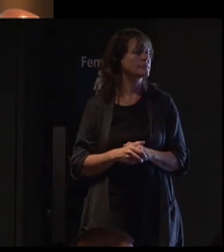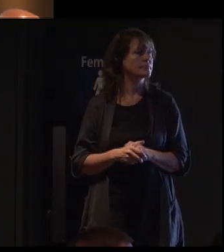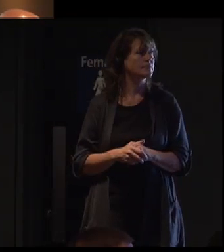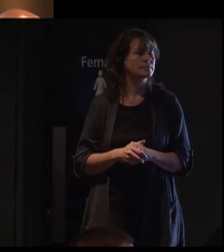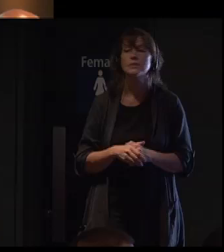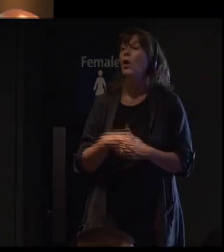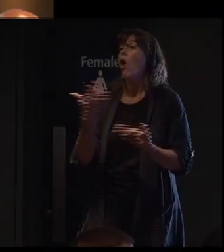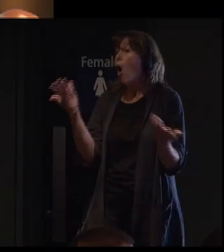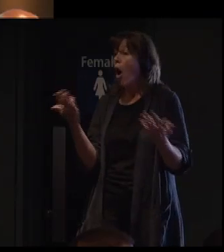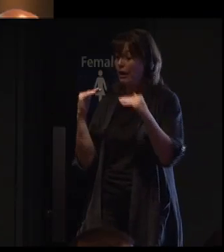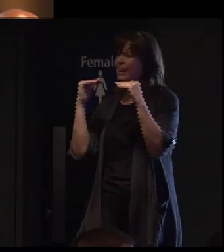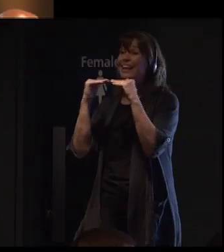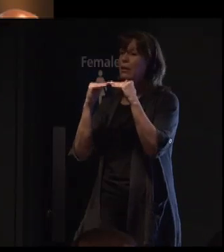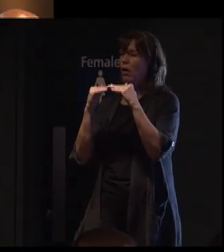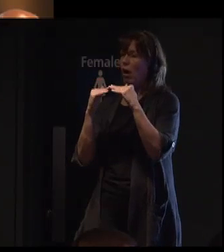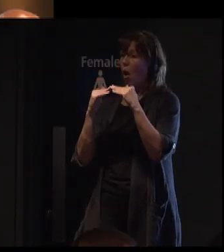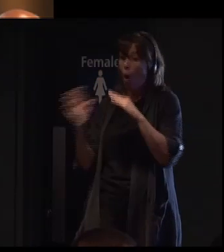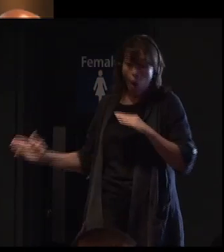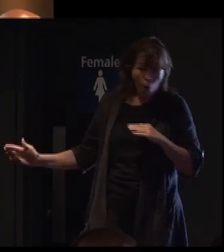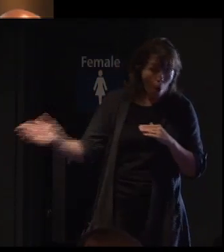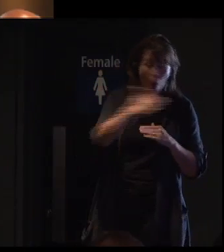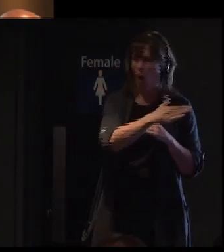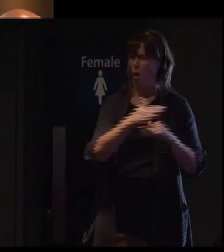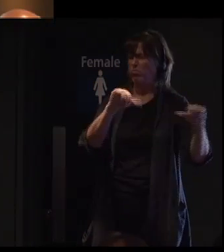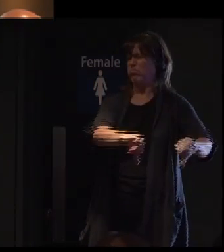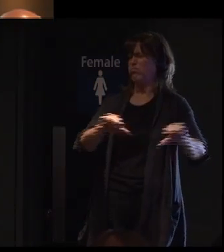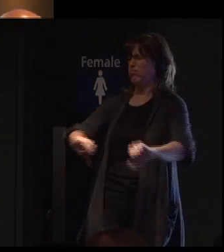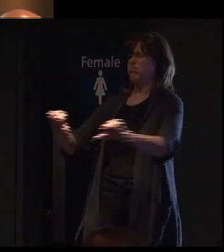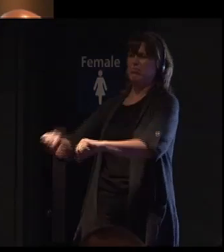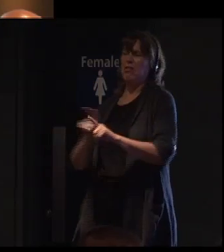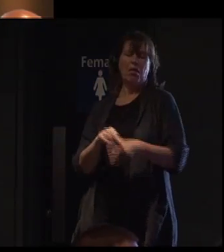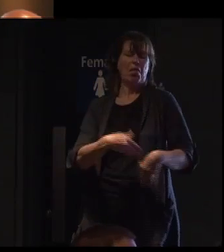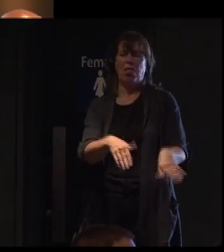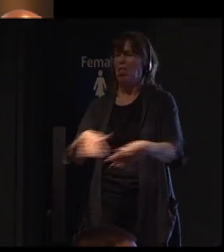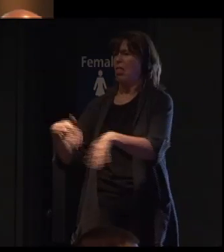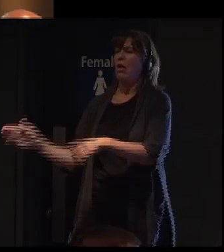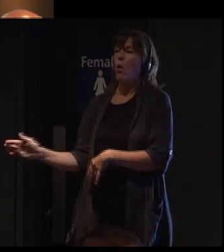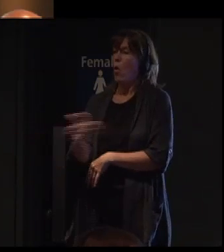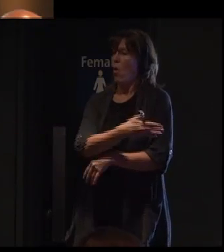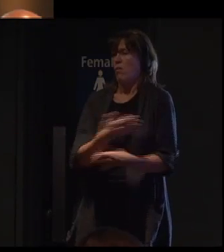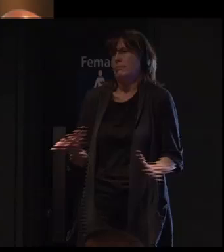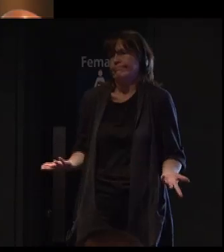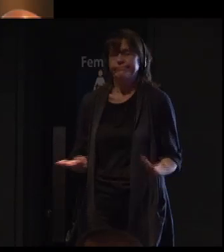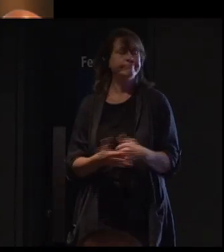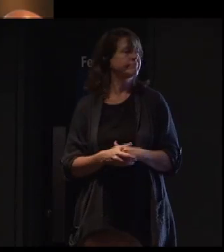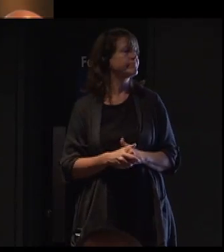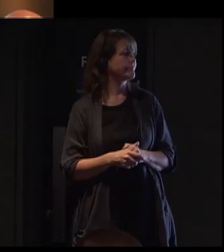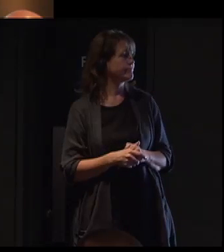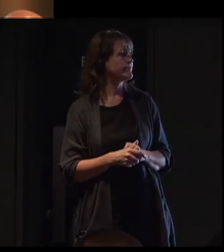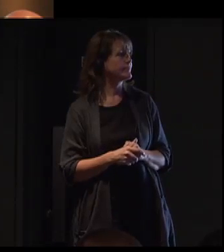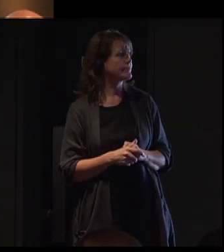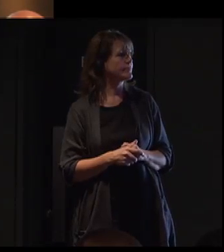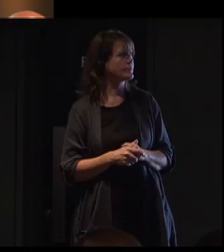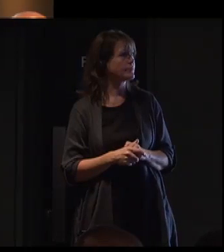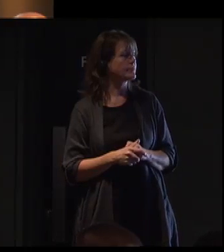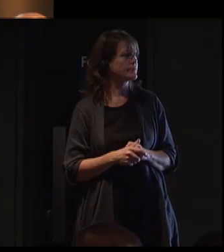for all fan groups, not only for disabled groups, but some stadiums are just, well, not really